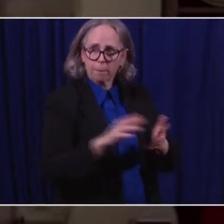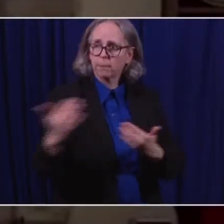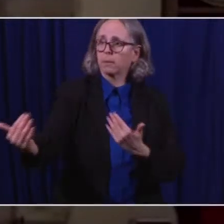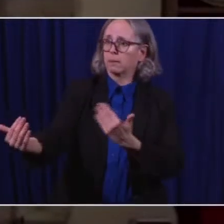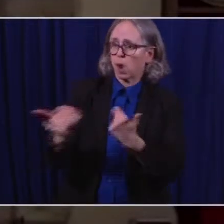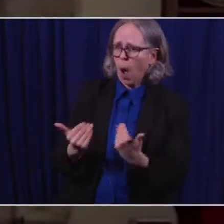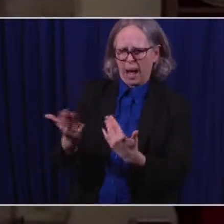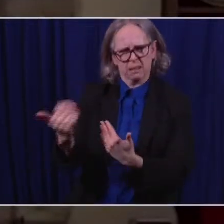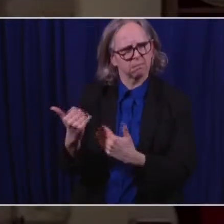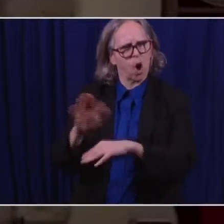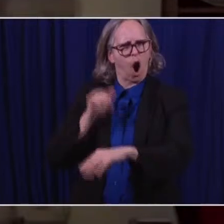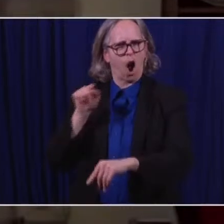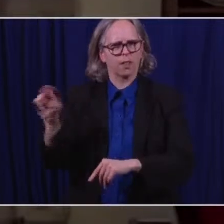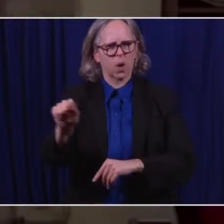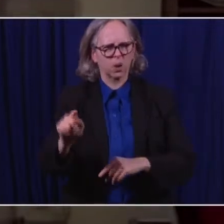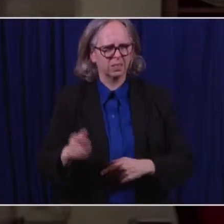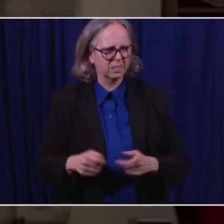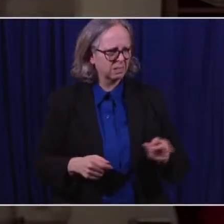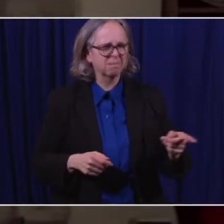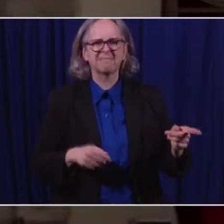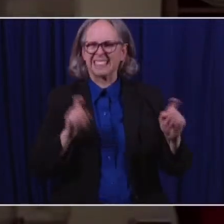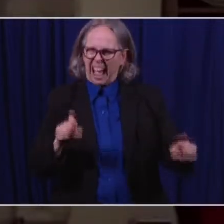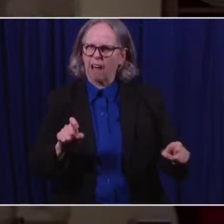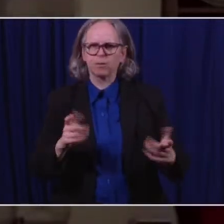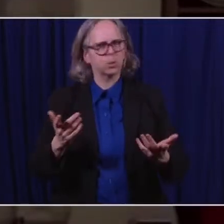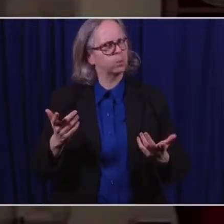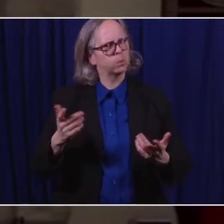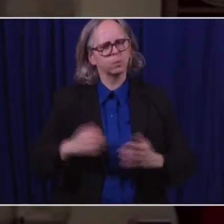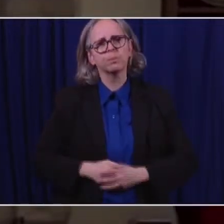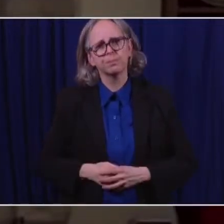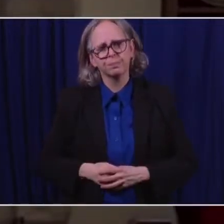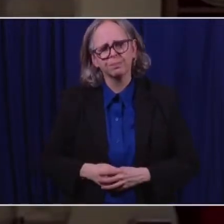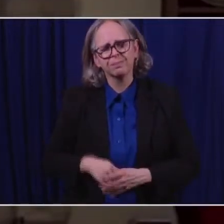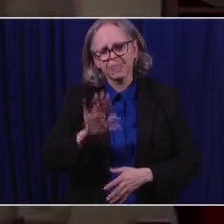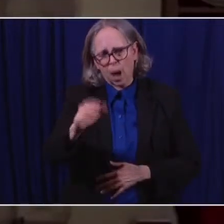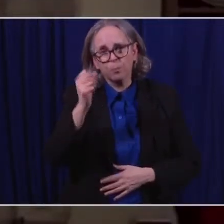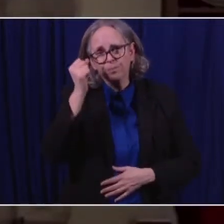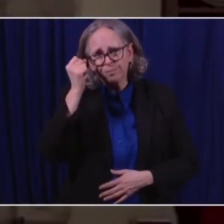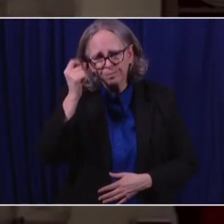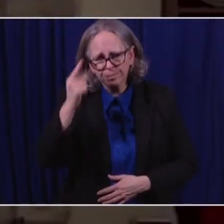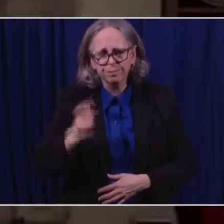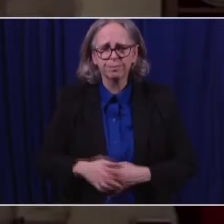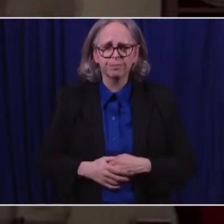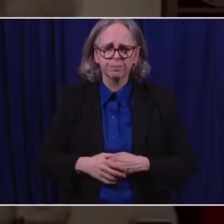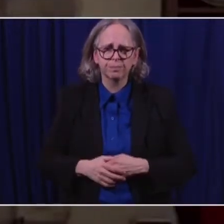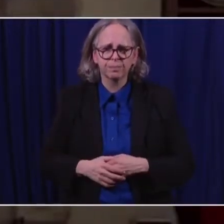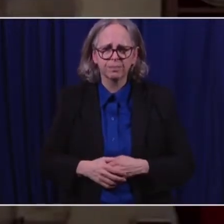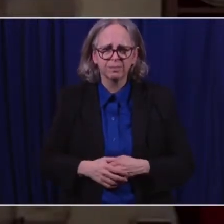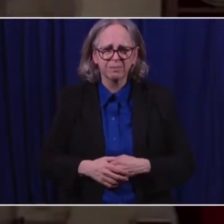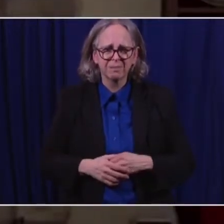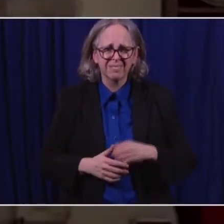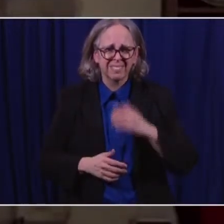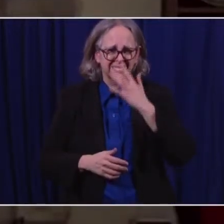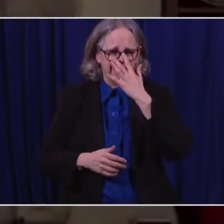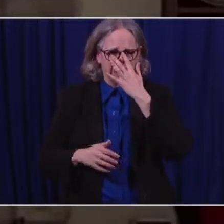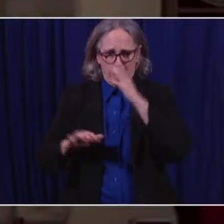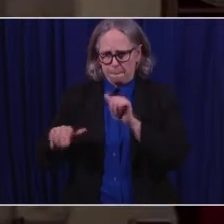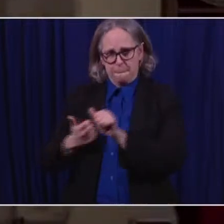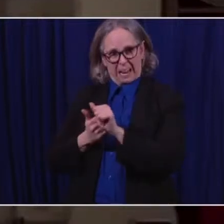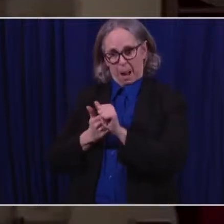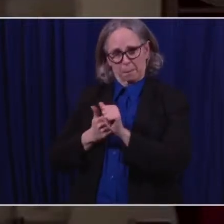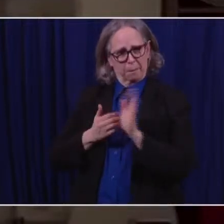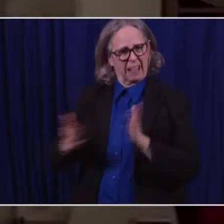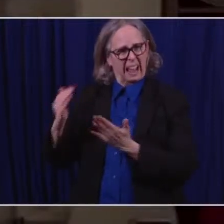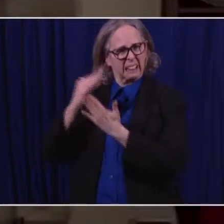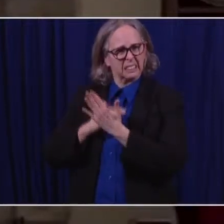be able to know where you're going. Now, it shouldn't be too hard because we've asked them to keep this to 1A